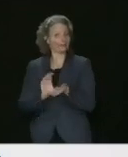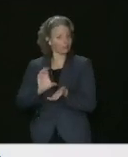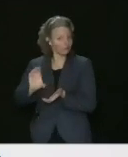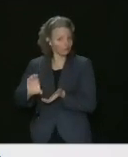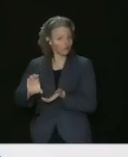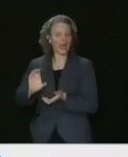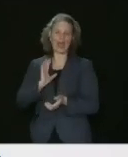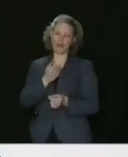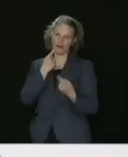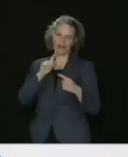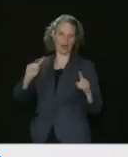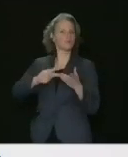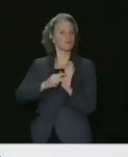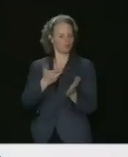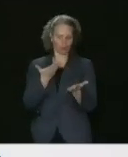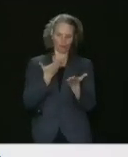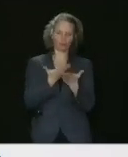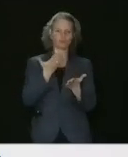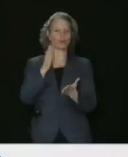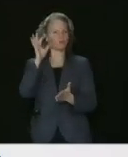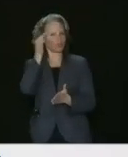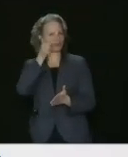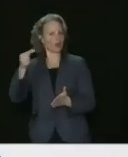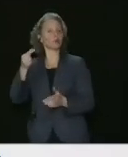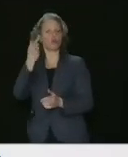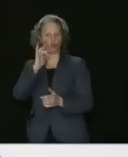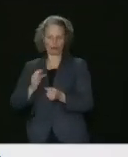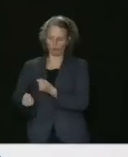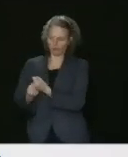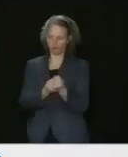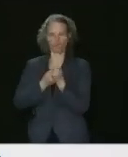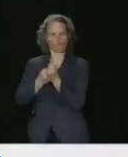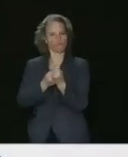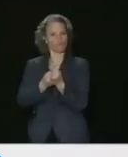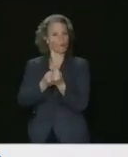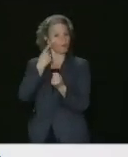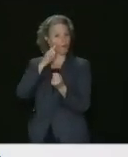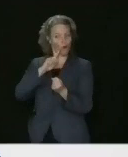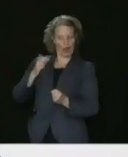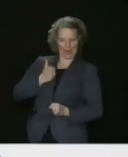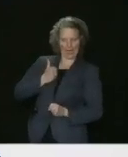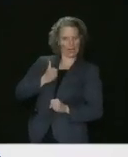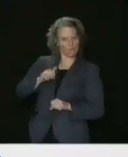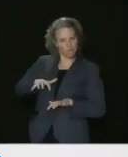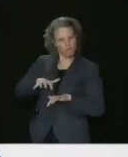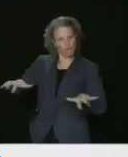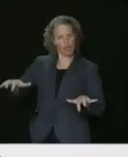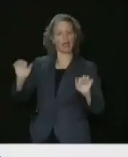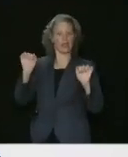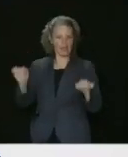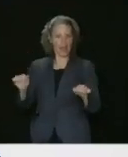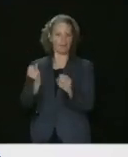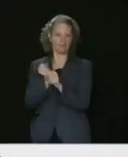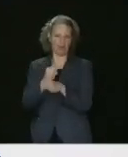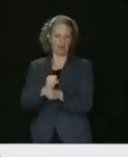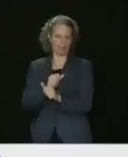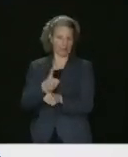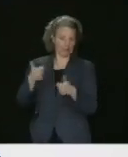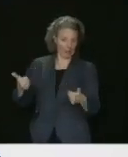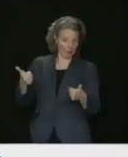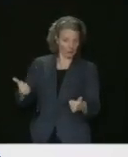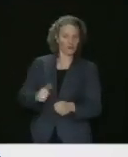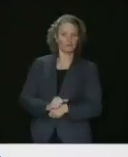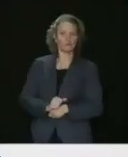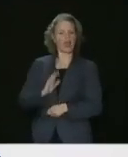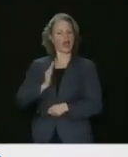is another good illustration of how we are moving forward with our domestic biomanufacturing strategy. It